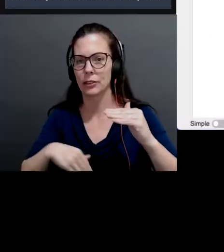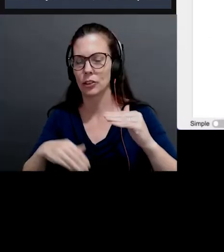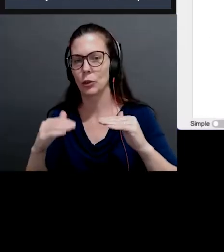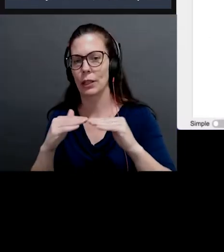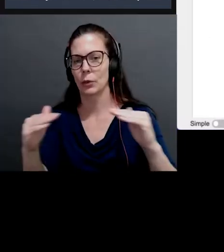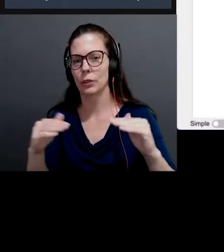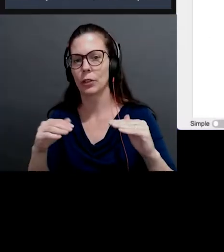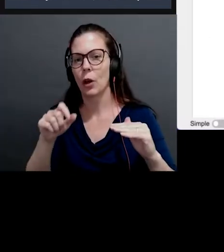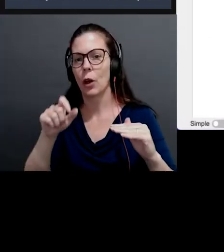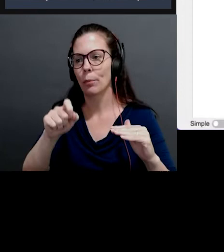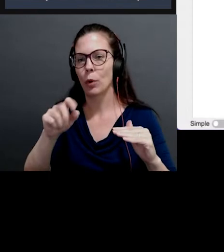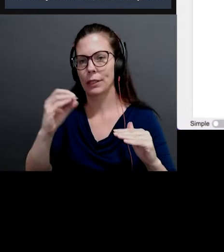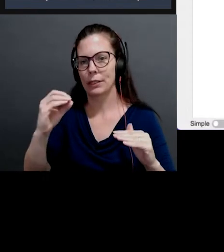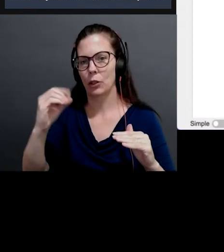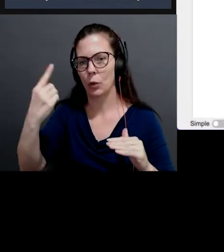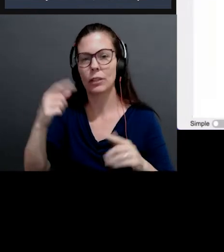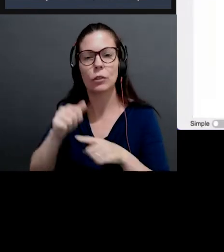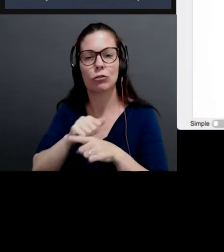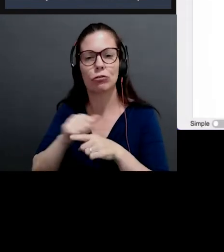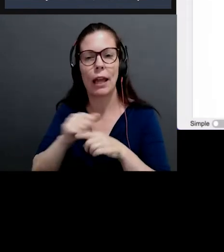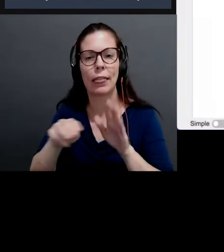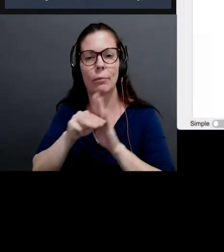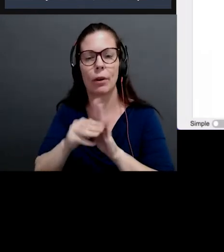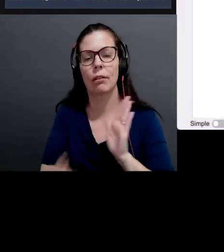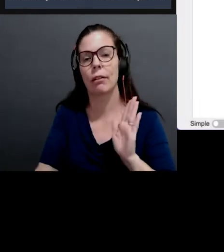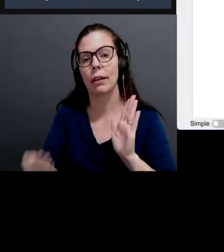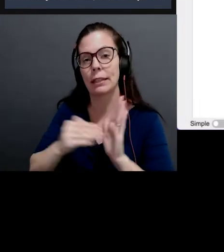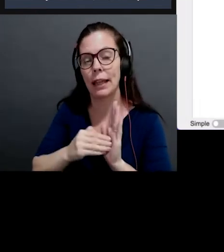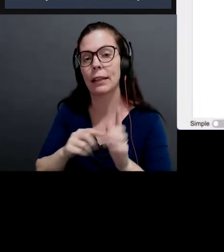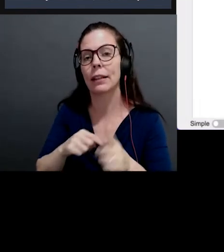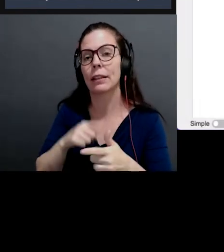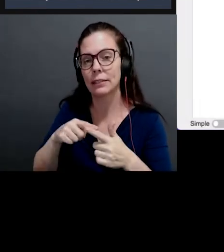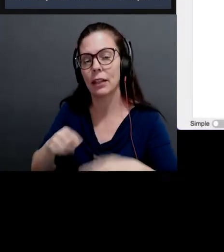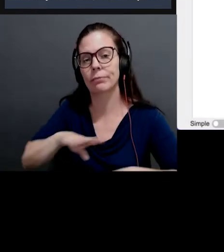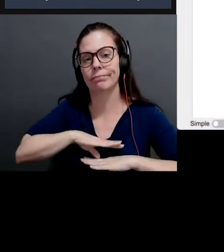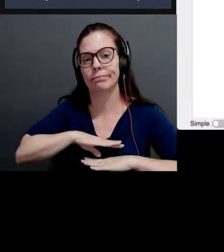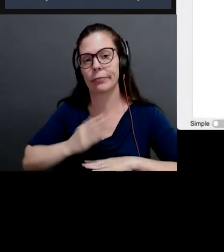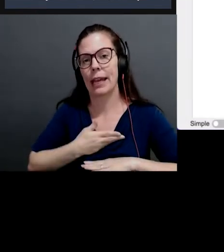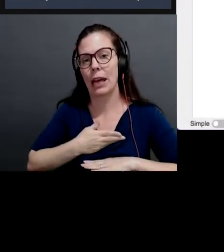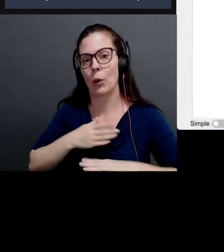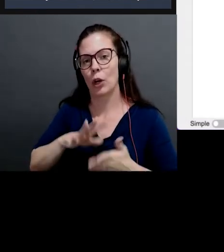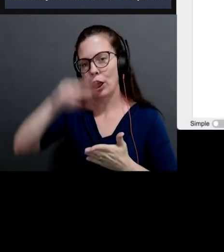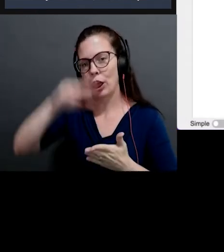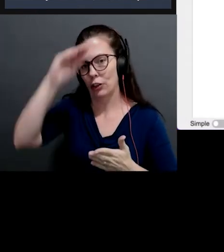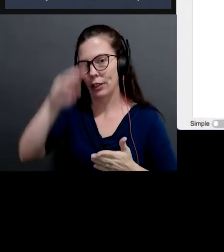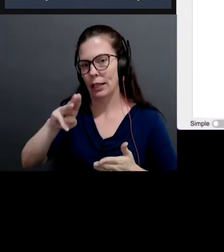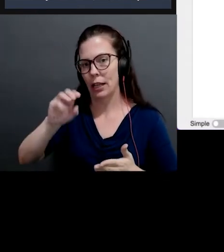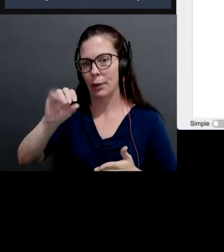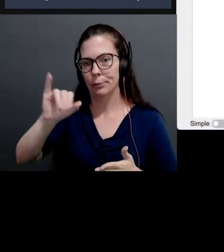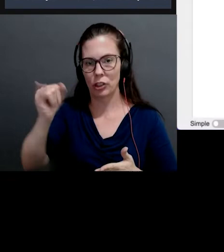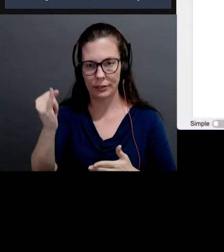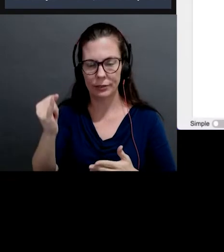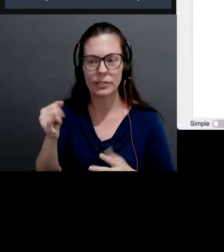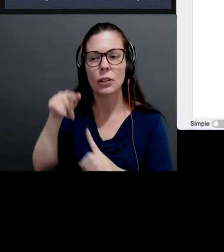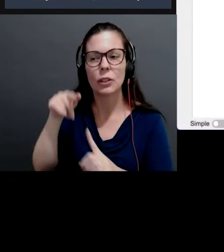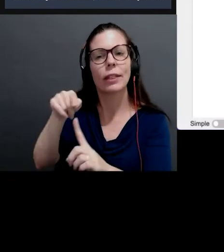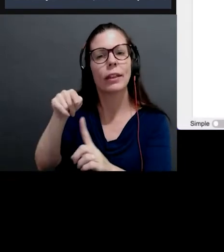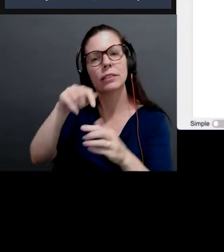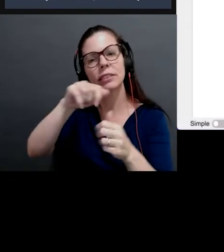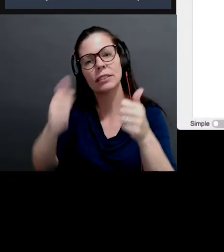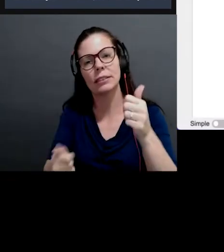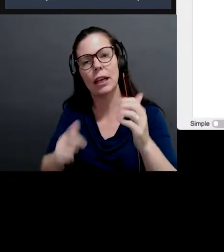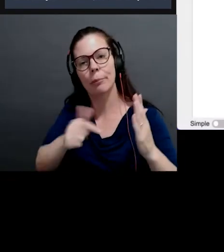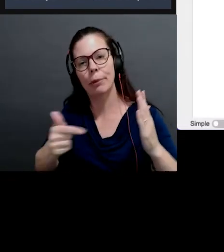model again in the recursive loop until our learning objectives are met. Right? And this is kind of a sub pipeline that will be fed into our